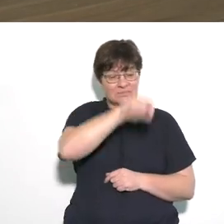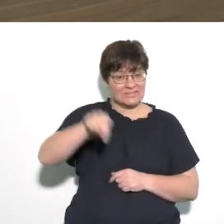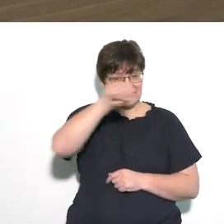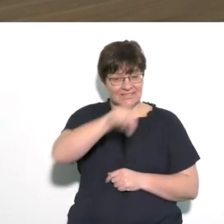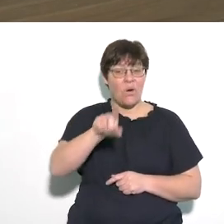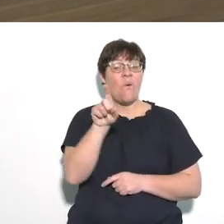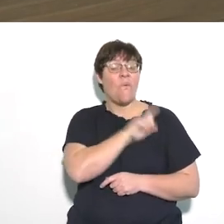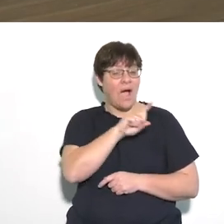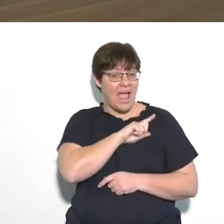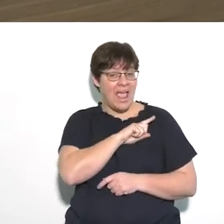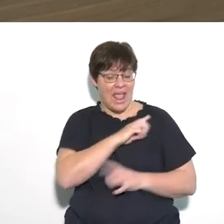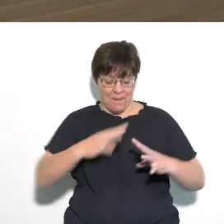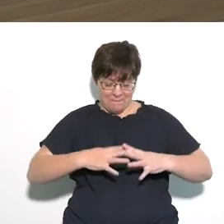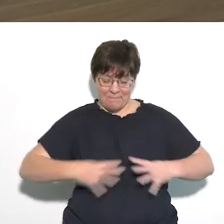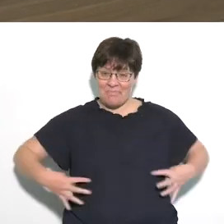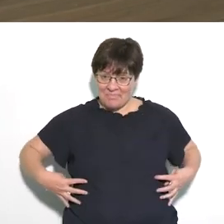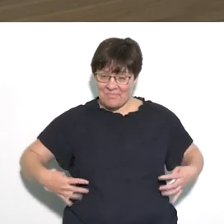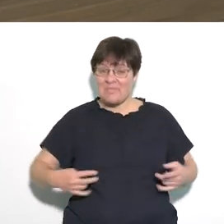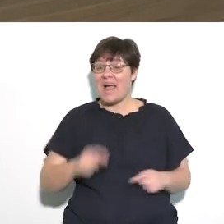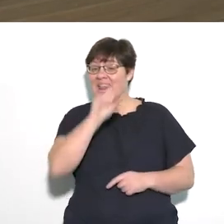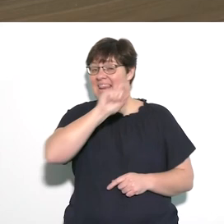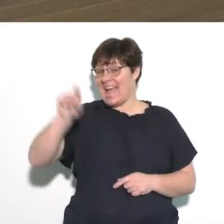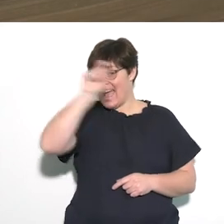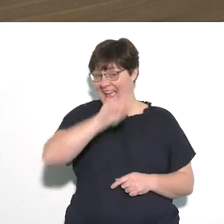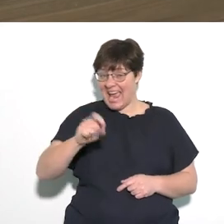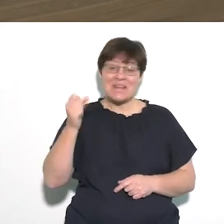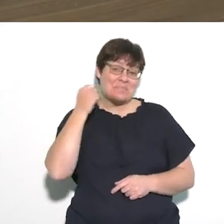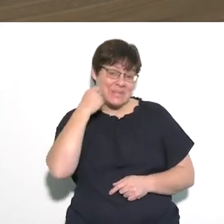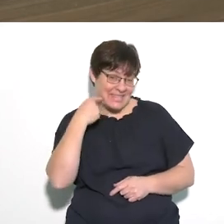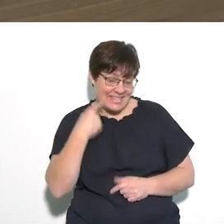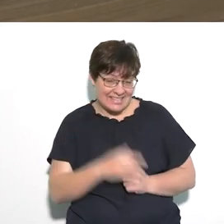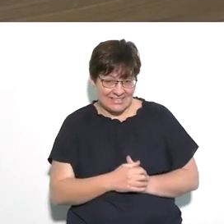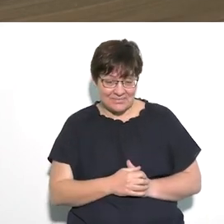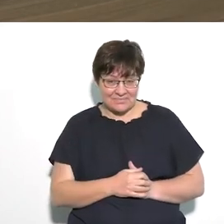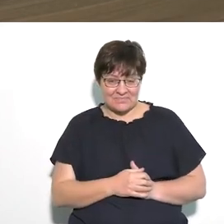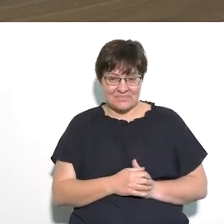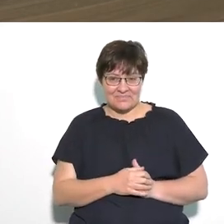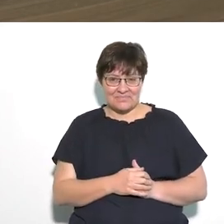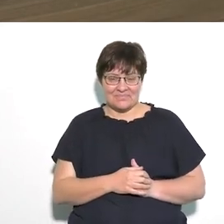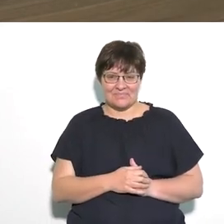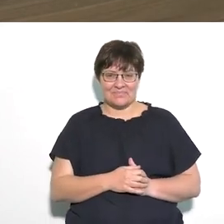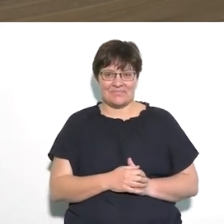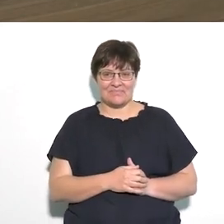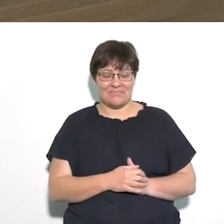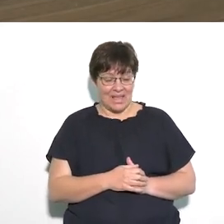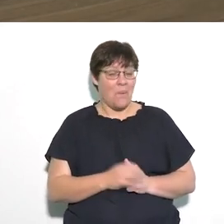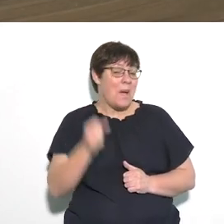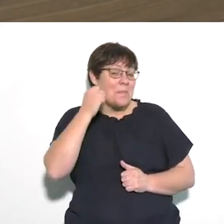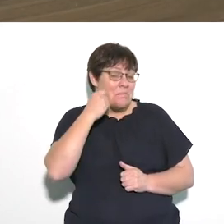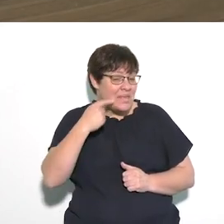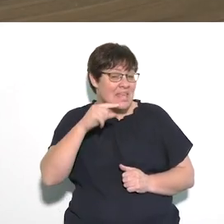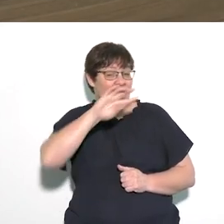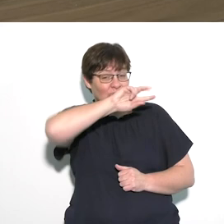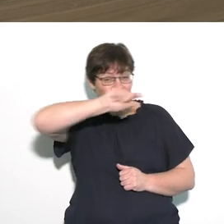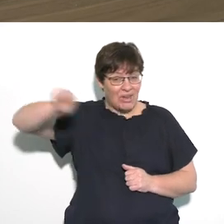strips because the strips are going to make my lines on the bee. My bee has stripes, doesn't